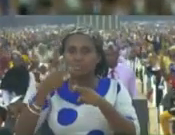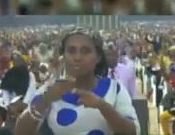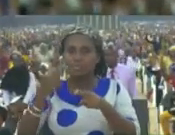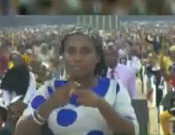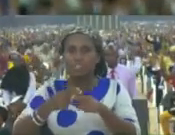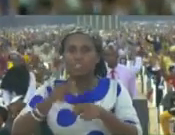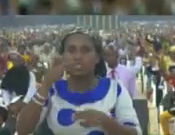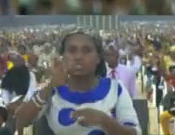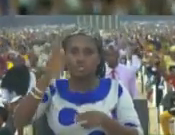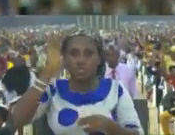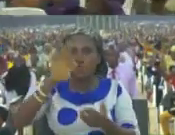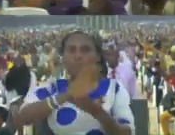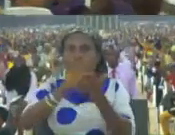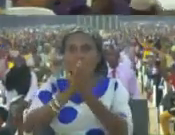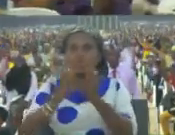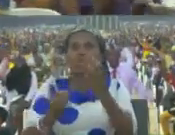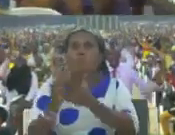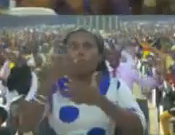you will begin to grow younger.